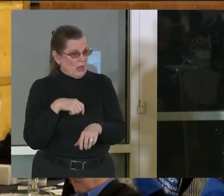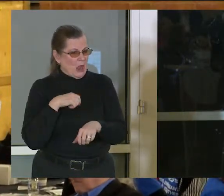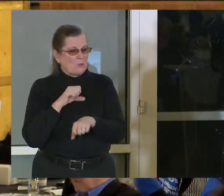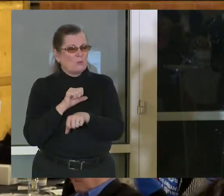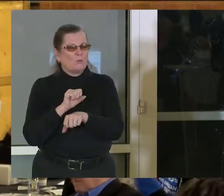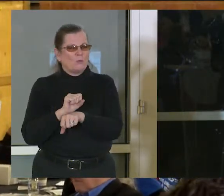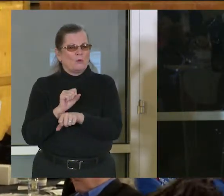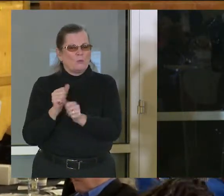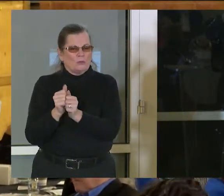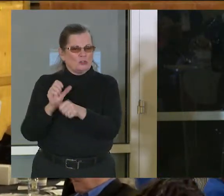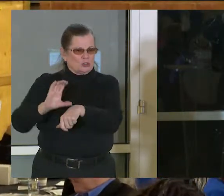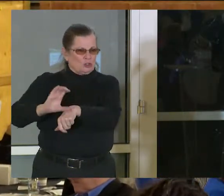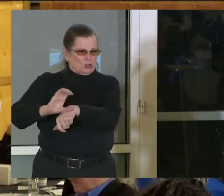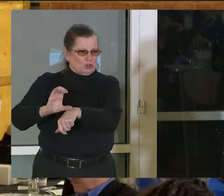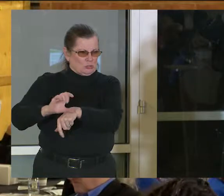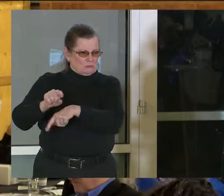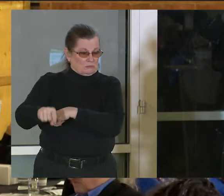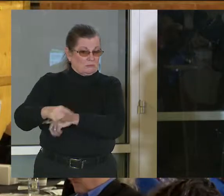a good bit about